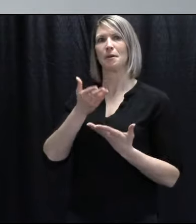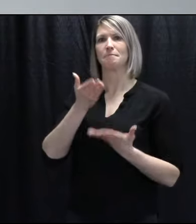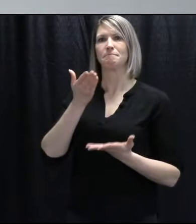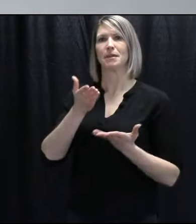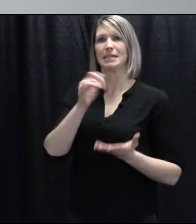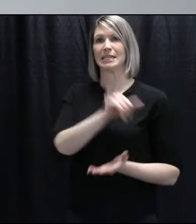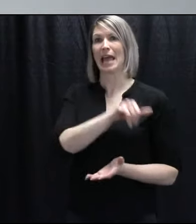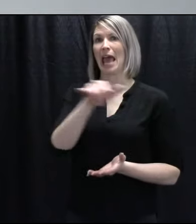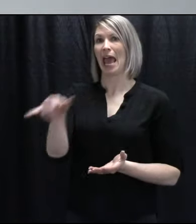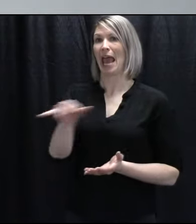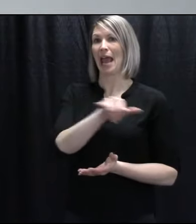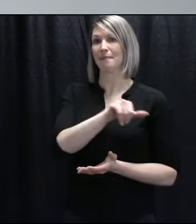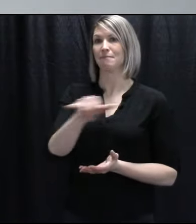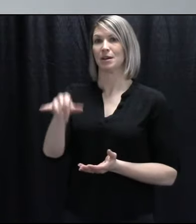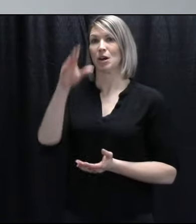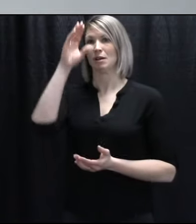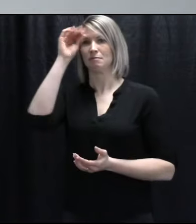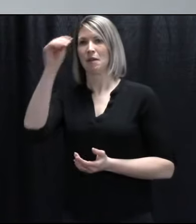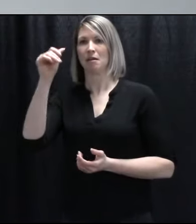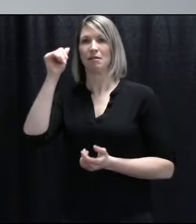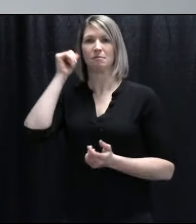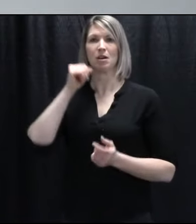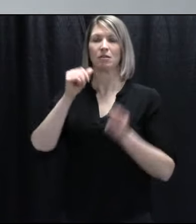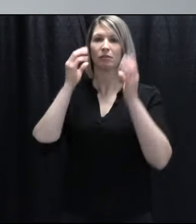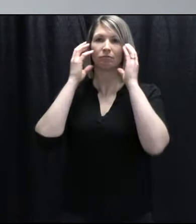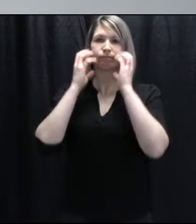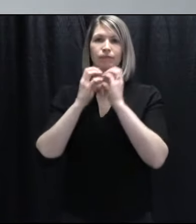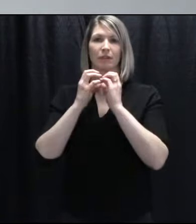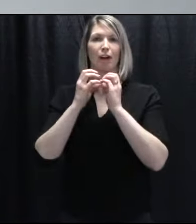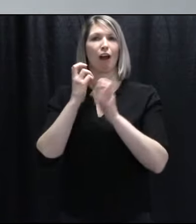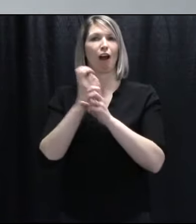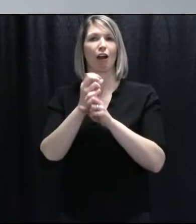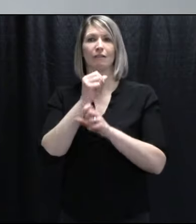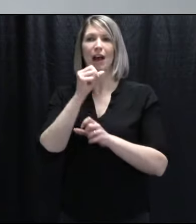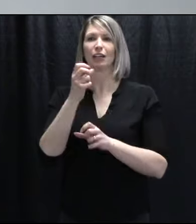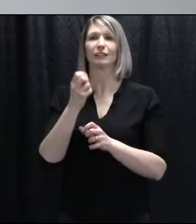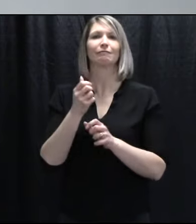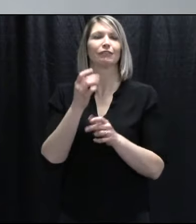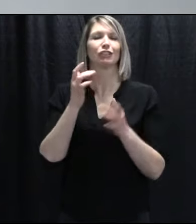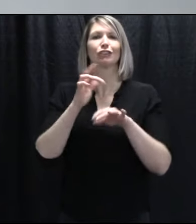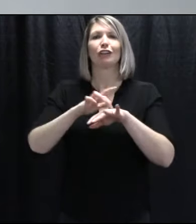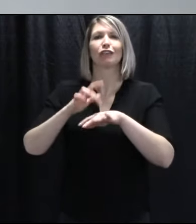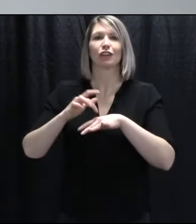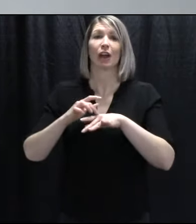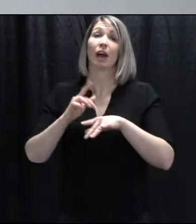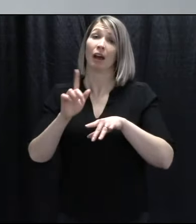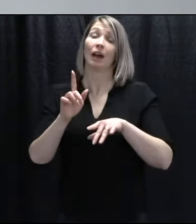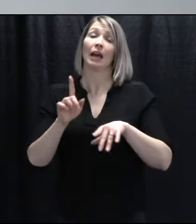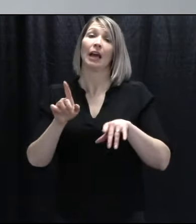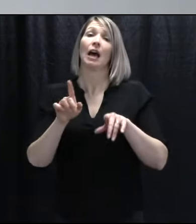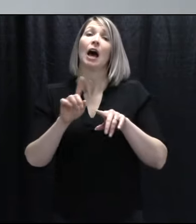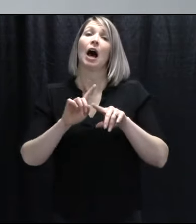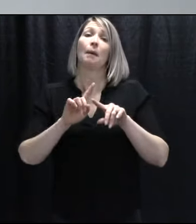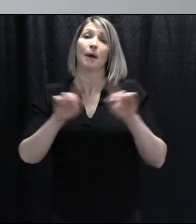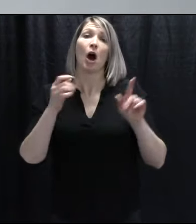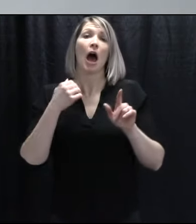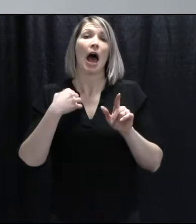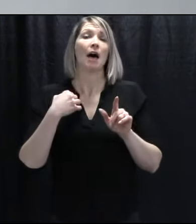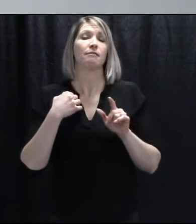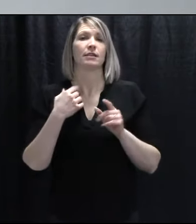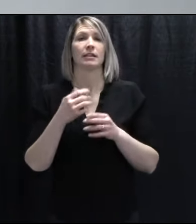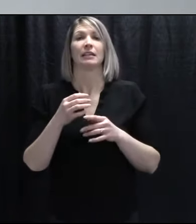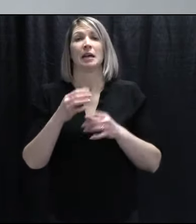We do have recommendations from healthcare workers who need to be tested for certain types of masks with regard to facial hair and